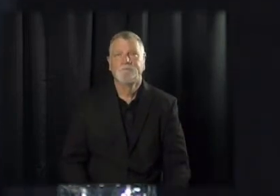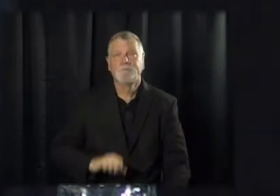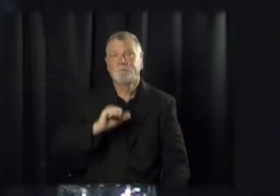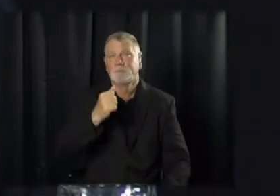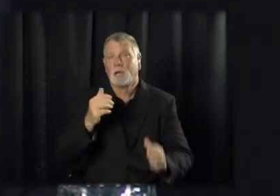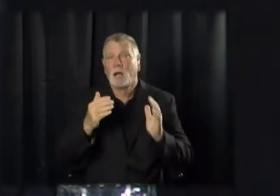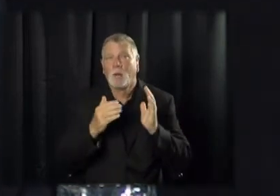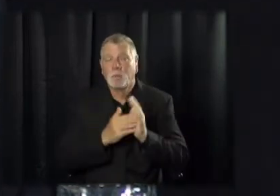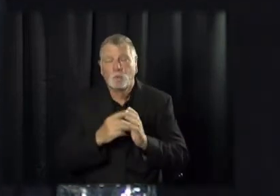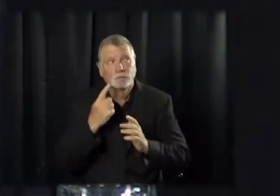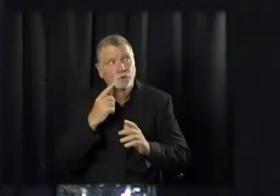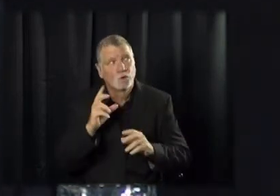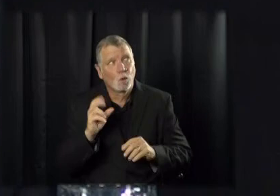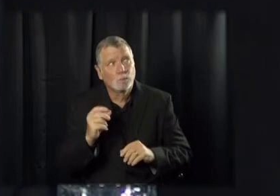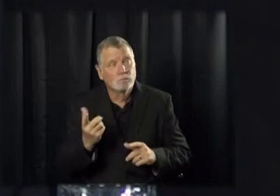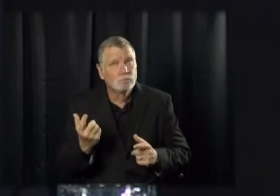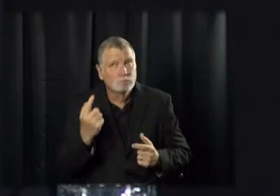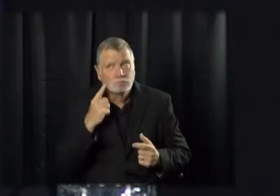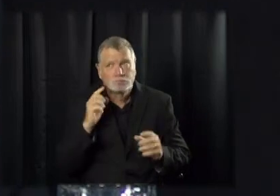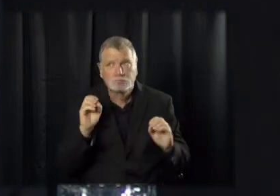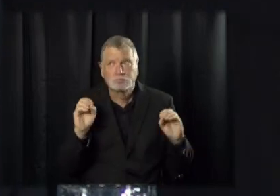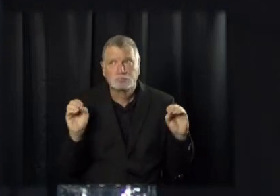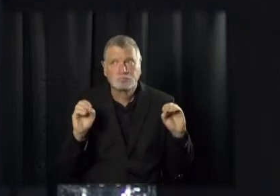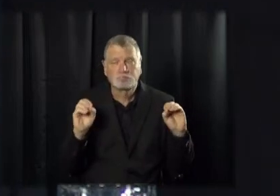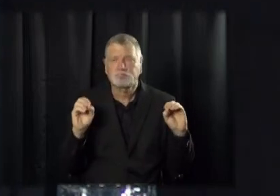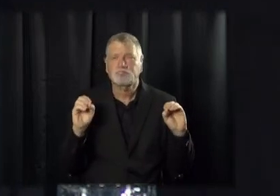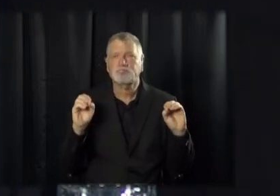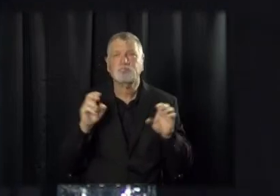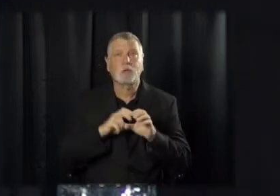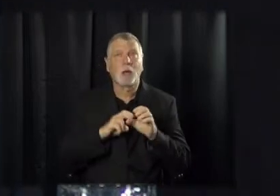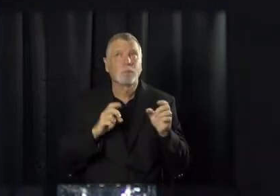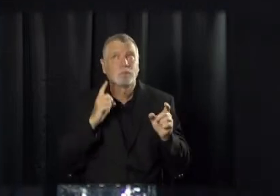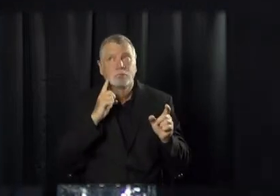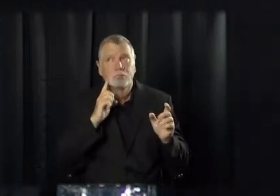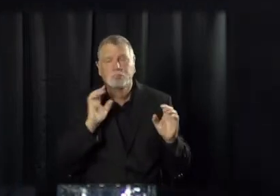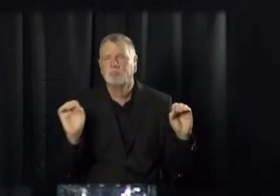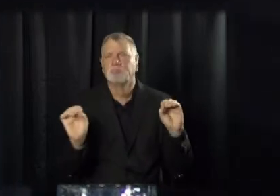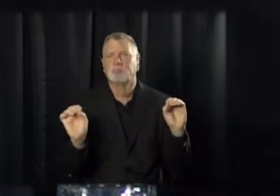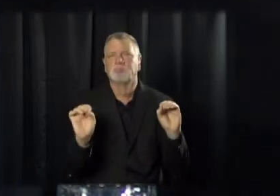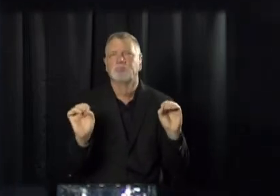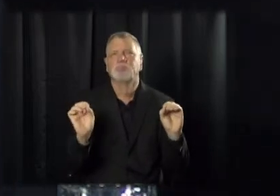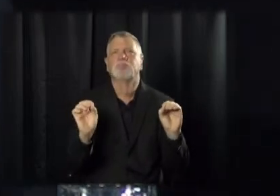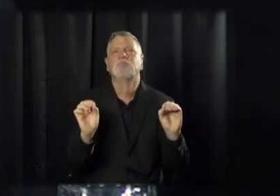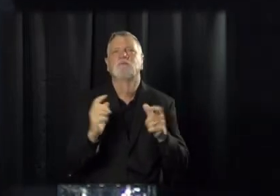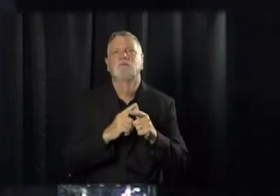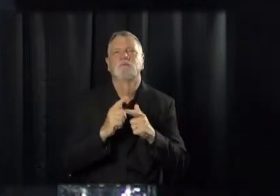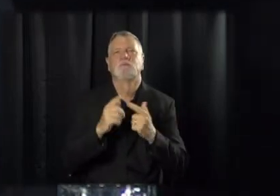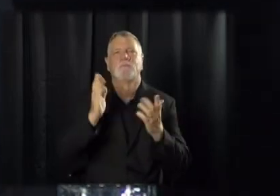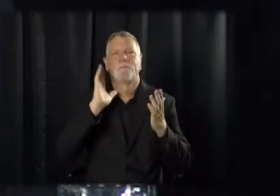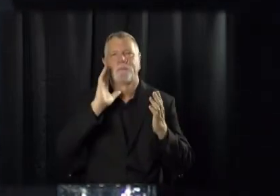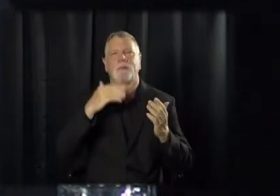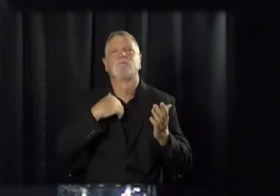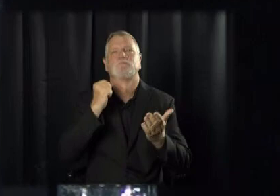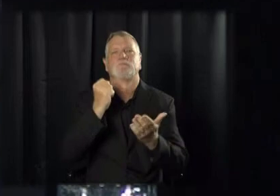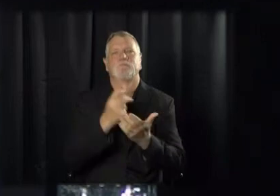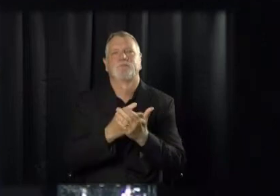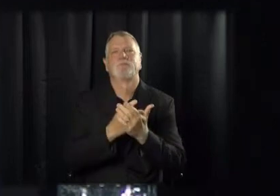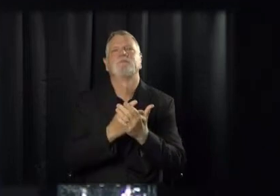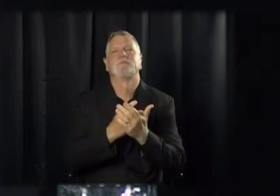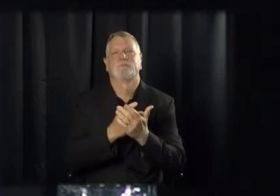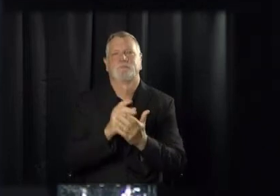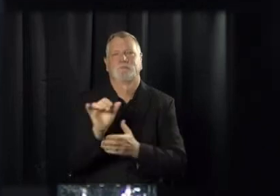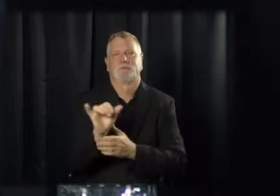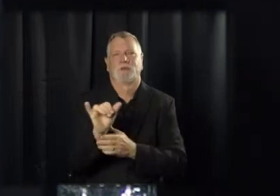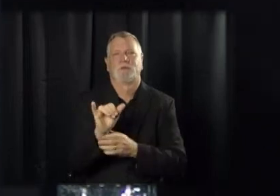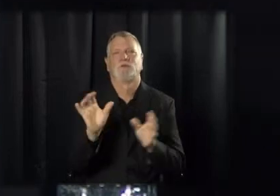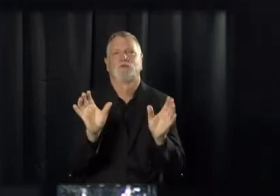Any opposed, say no. Any abstentions? So that certification goes through as